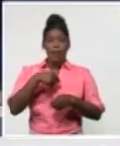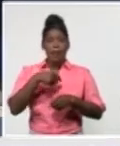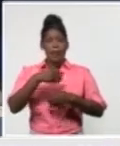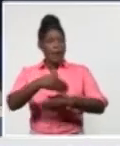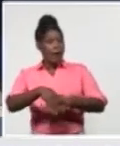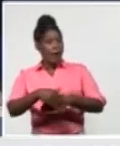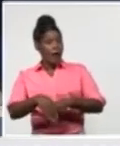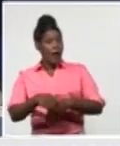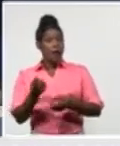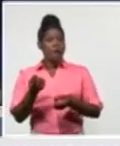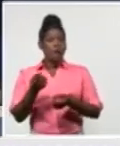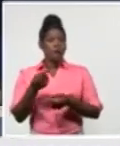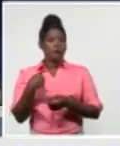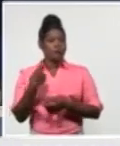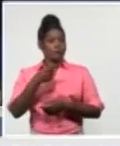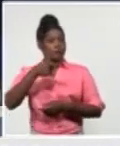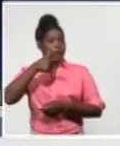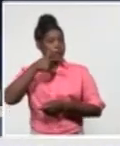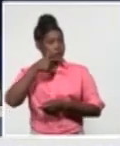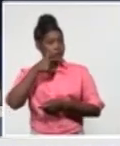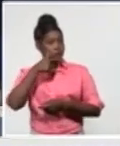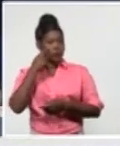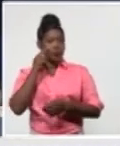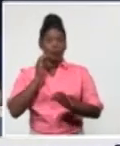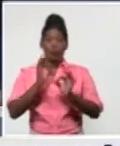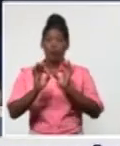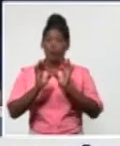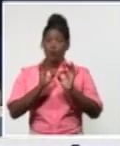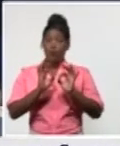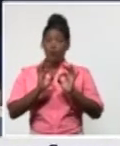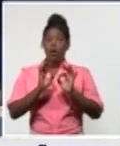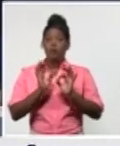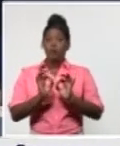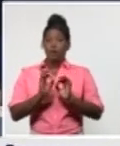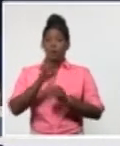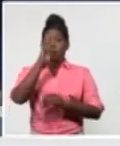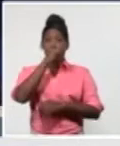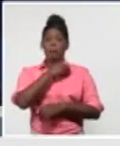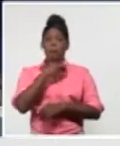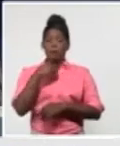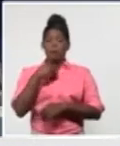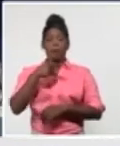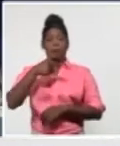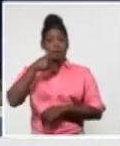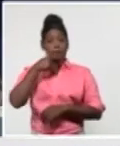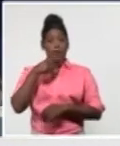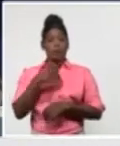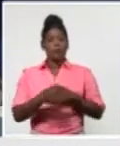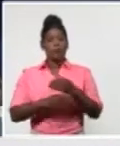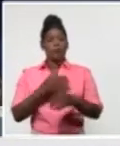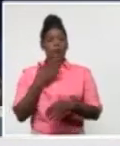restrictions of movement and being followed up by our primary healthcare system personnel.